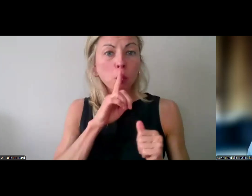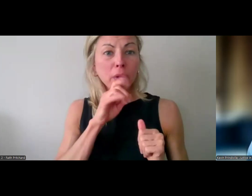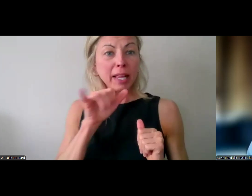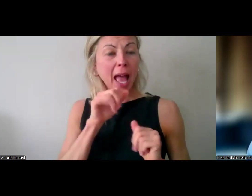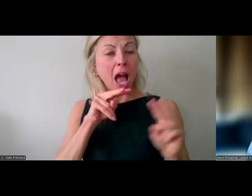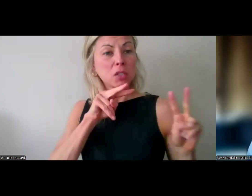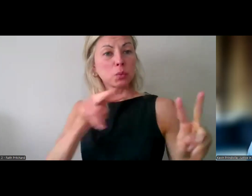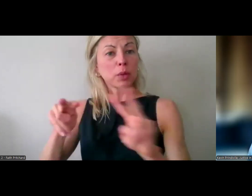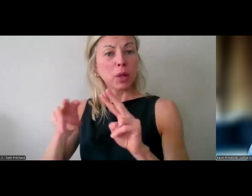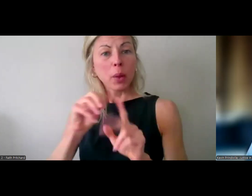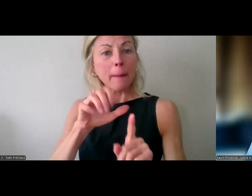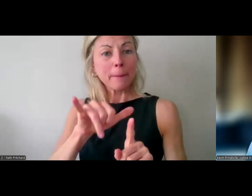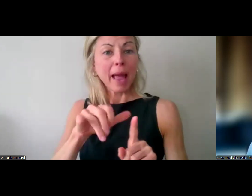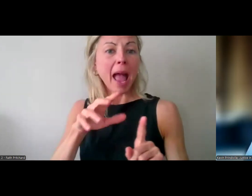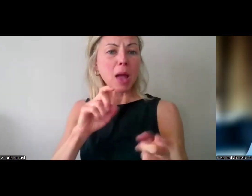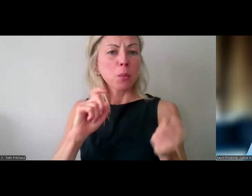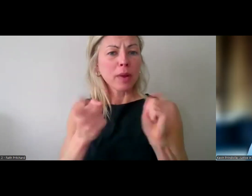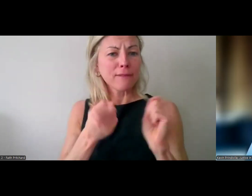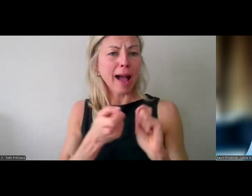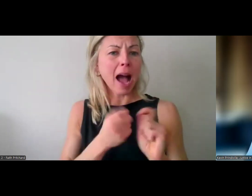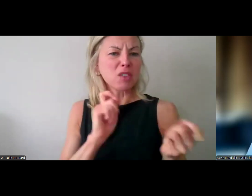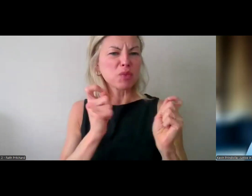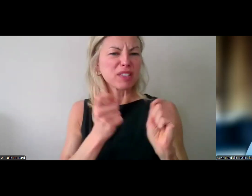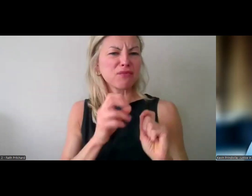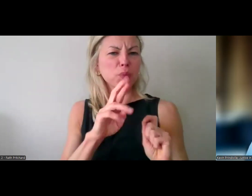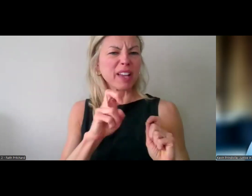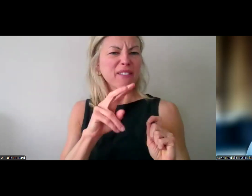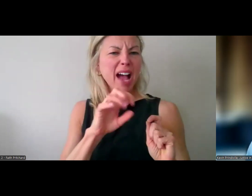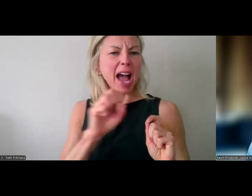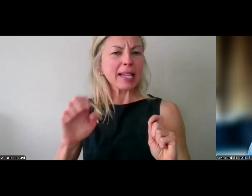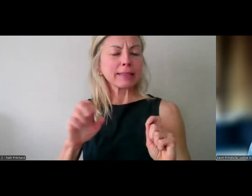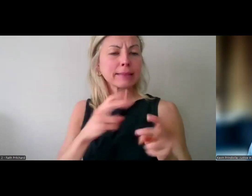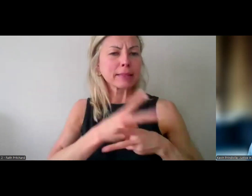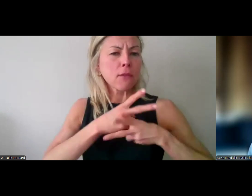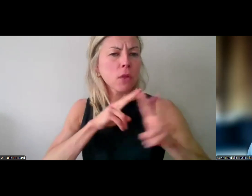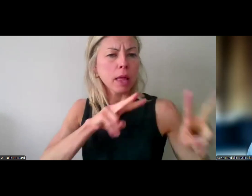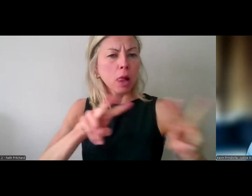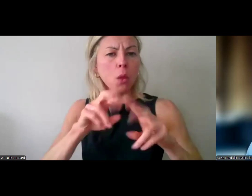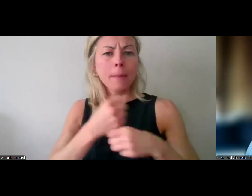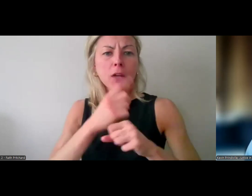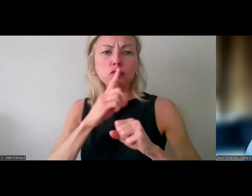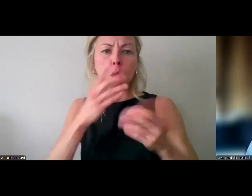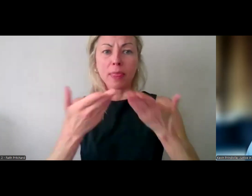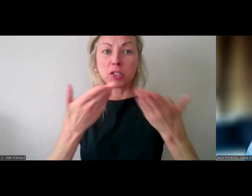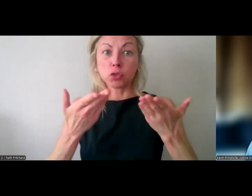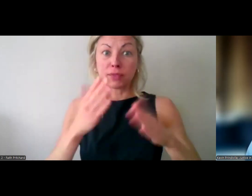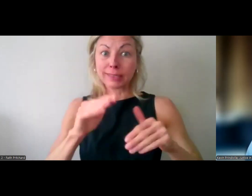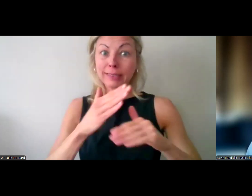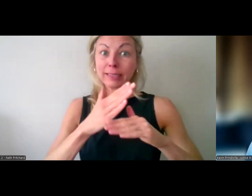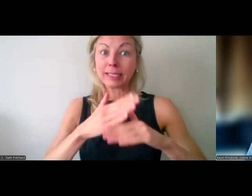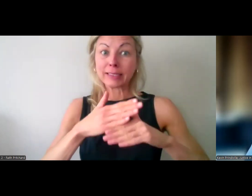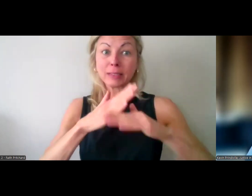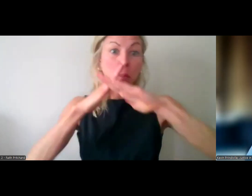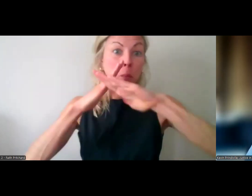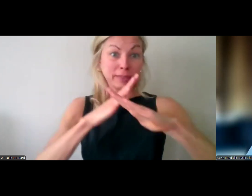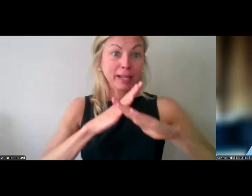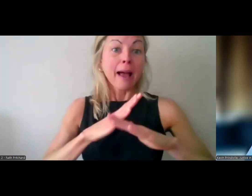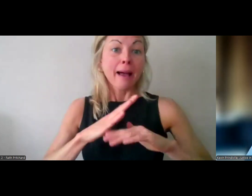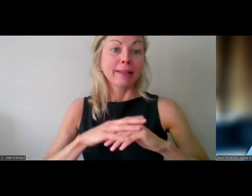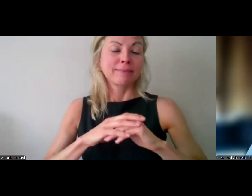May revise, looking very carefully at ensuring that the services that are provided today are protected. And then we